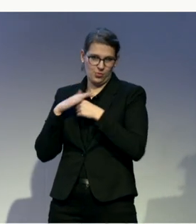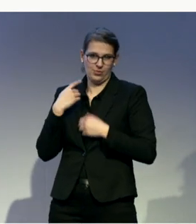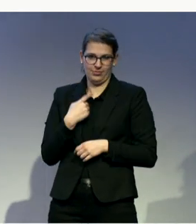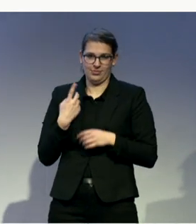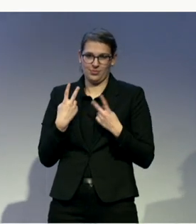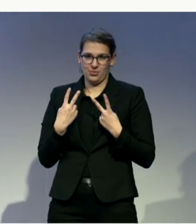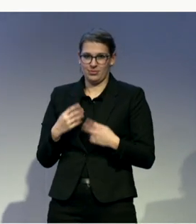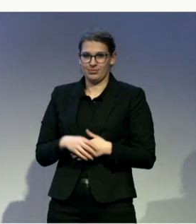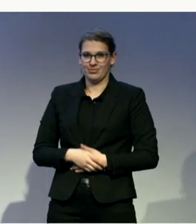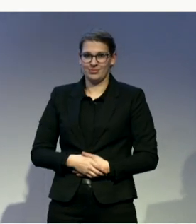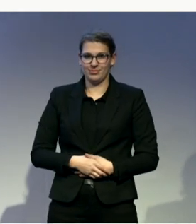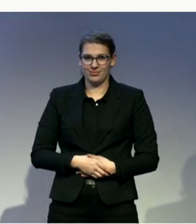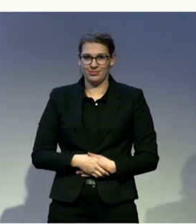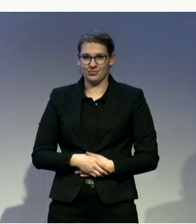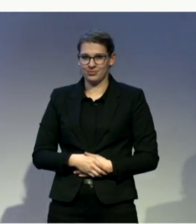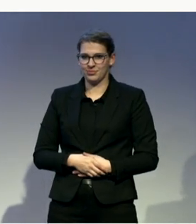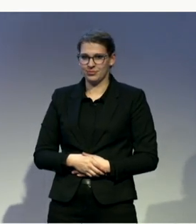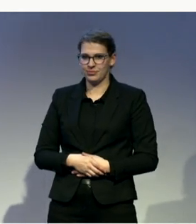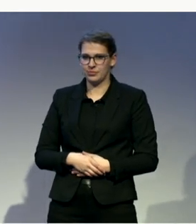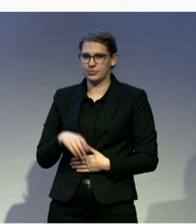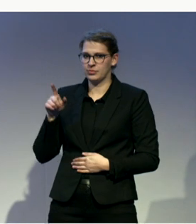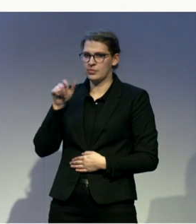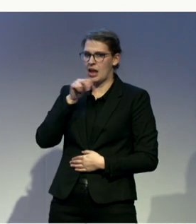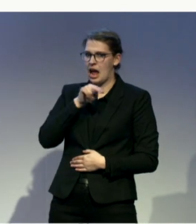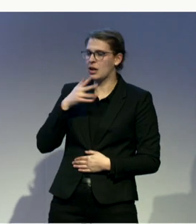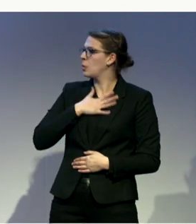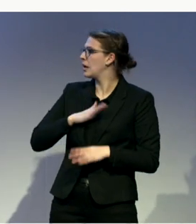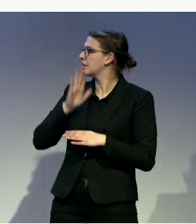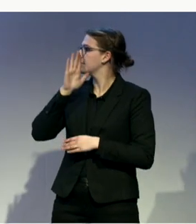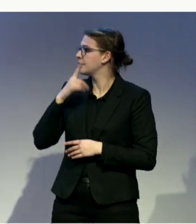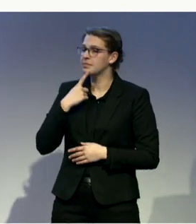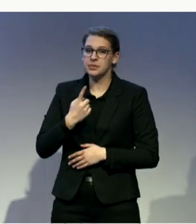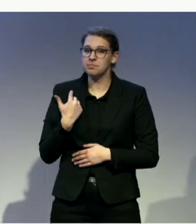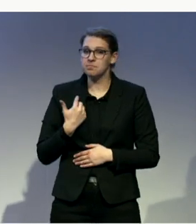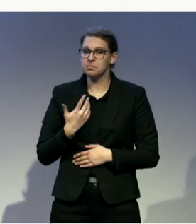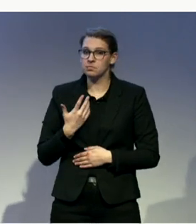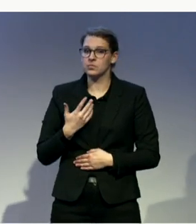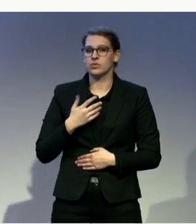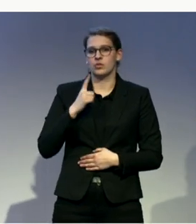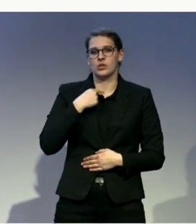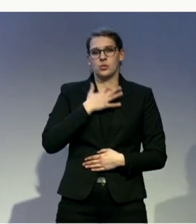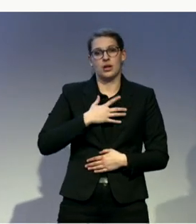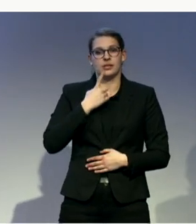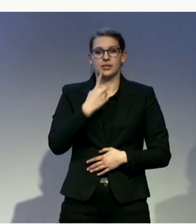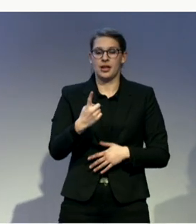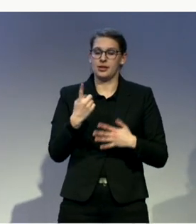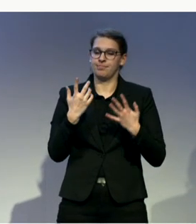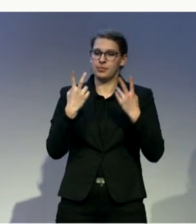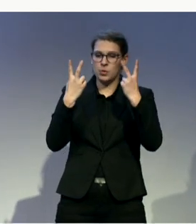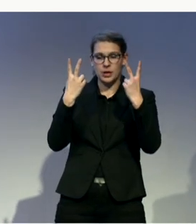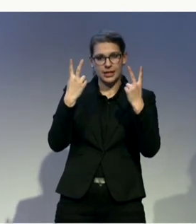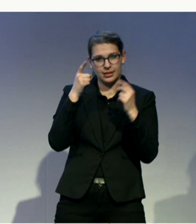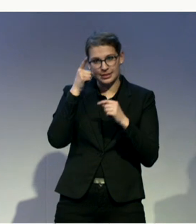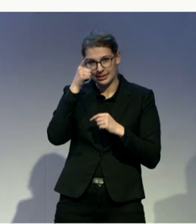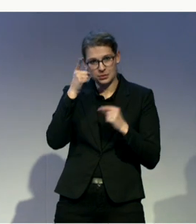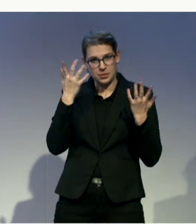Thank you very much. And Anna, you also wanted to say something? Yeah, first of all, I would like to emphasize that we should be friends with our governmental officers.